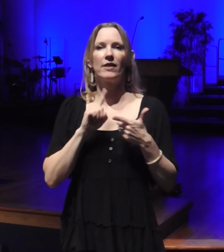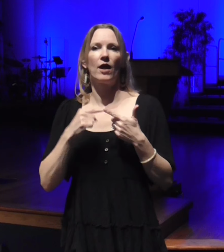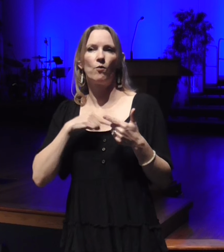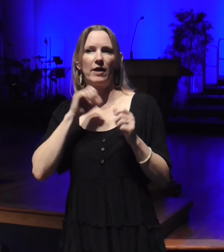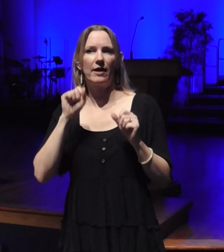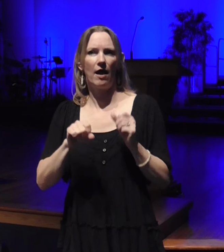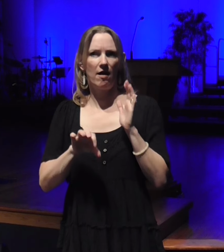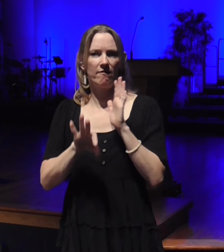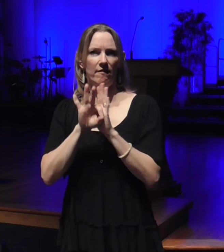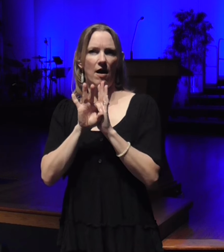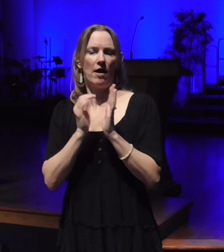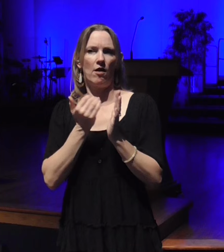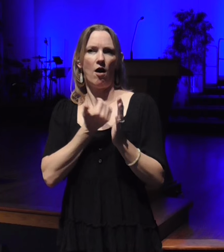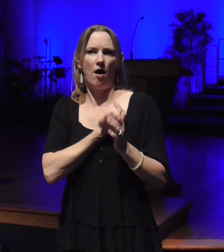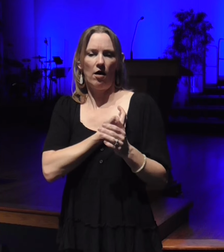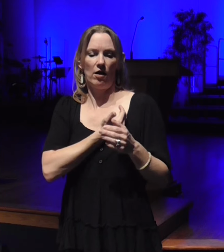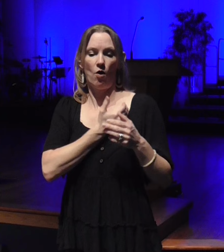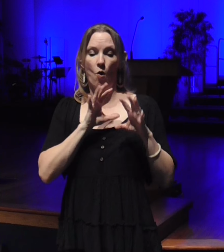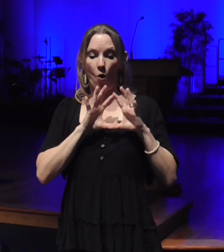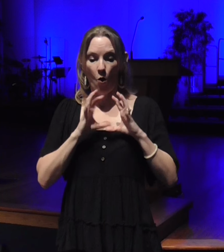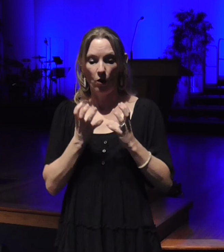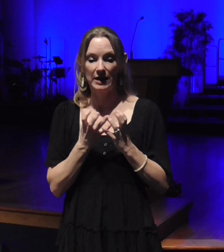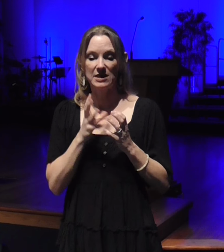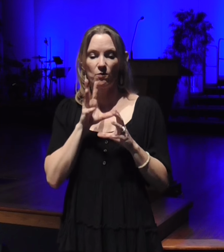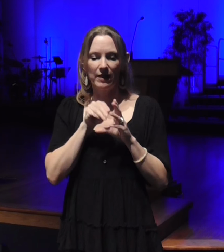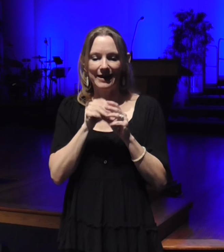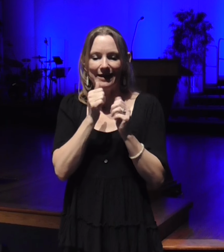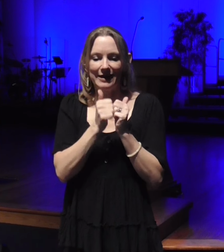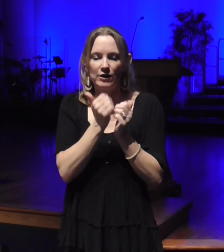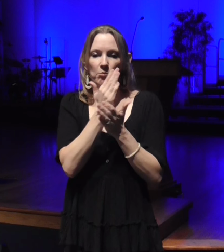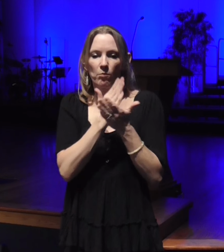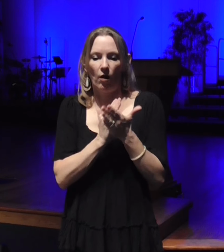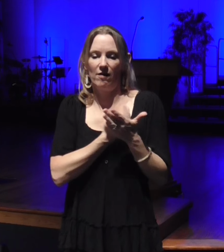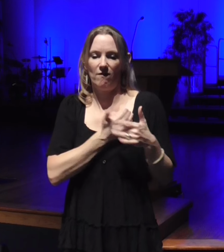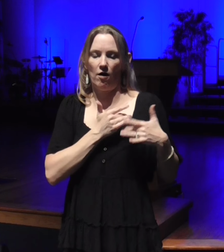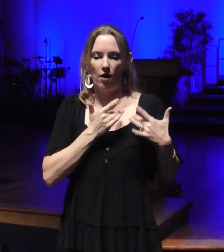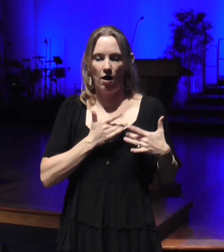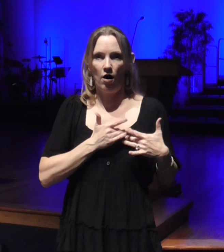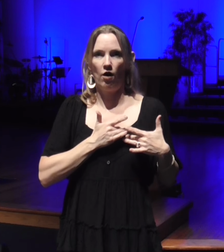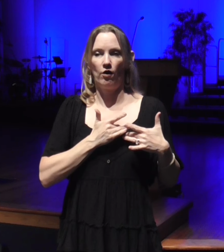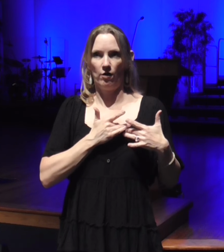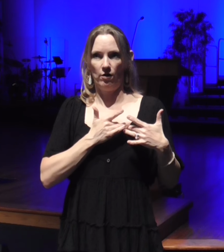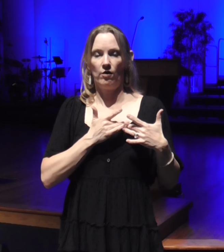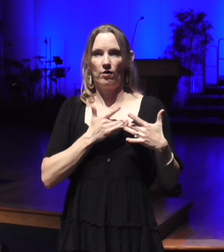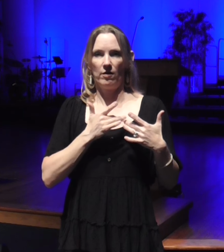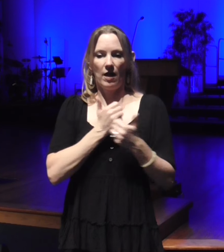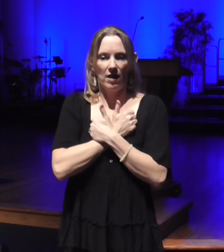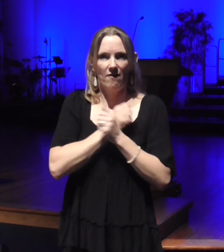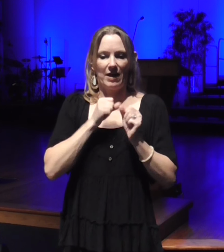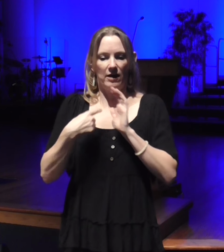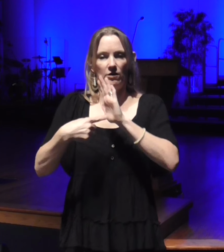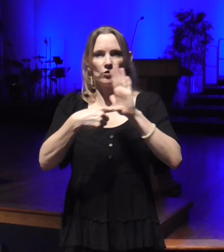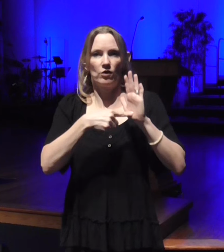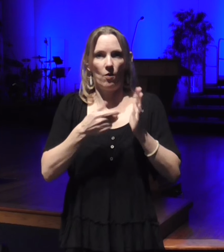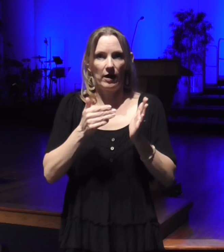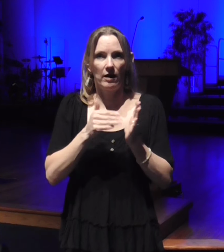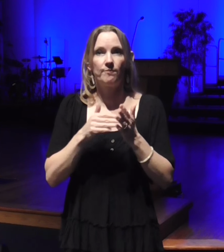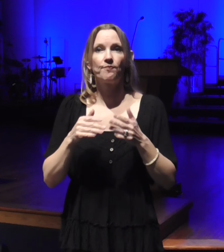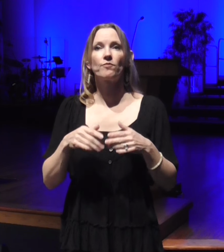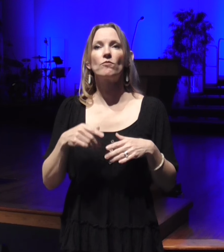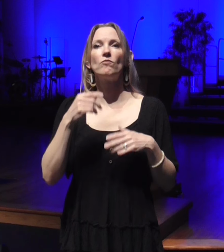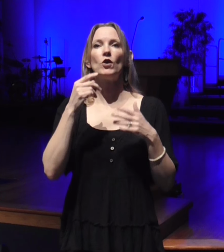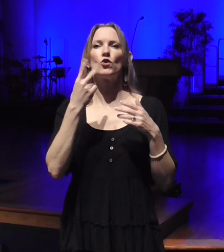in each and every shard, that the grace and the love can begin to come through. There are 2 kinds